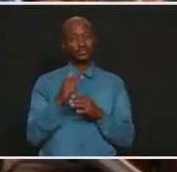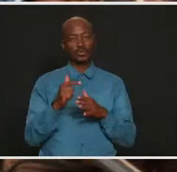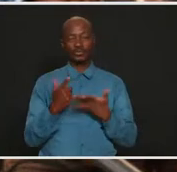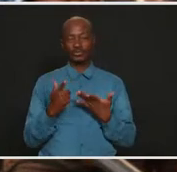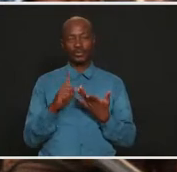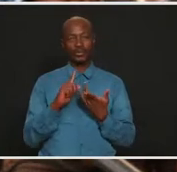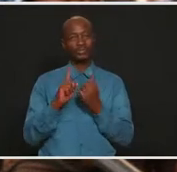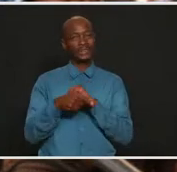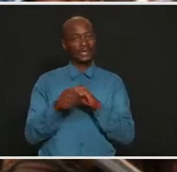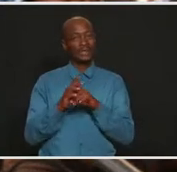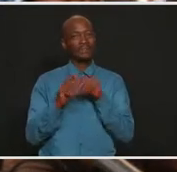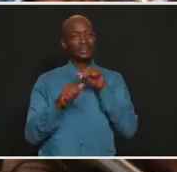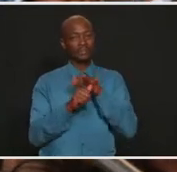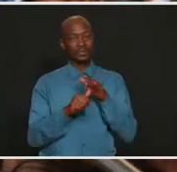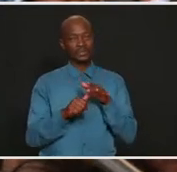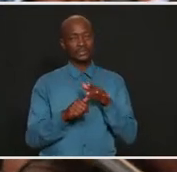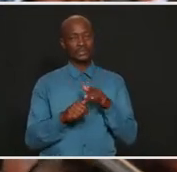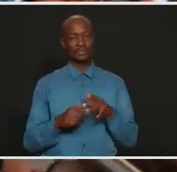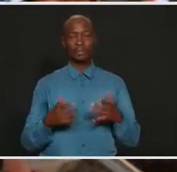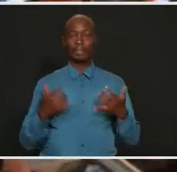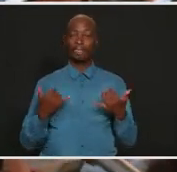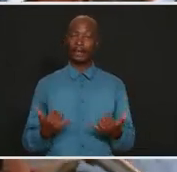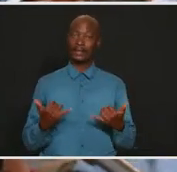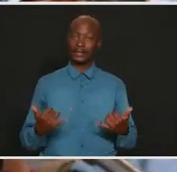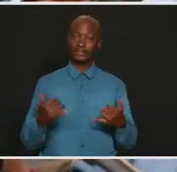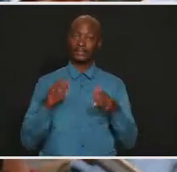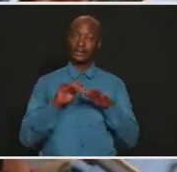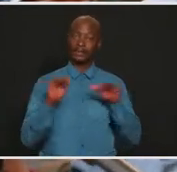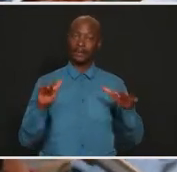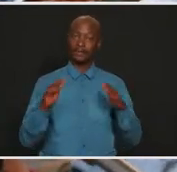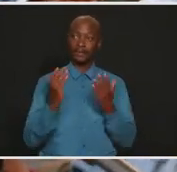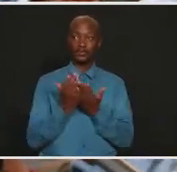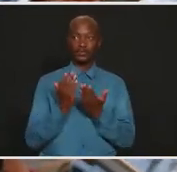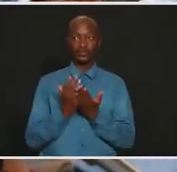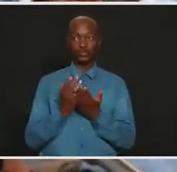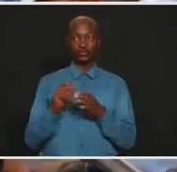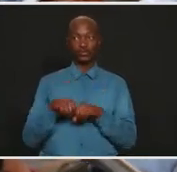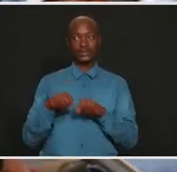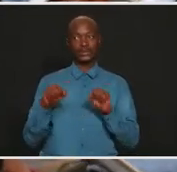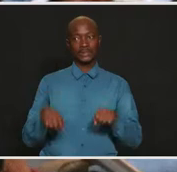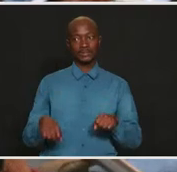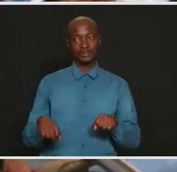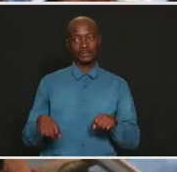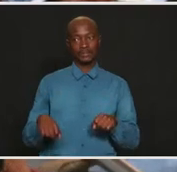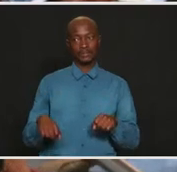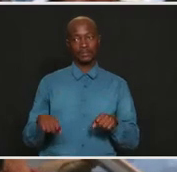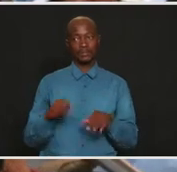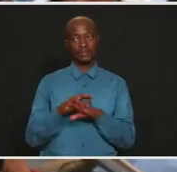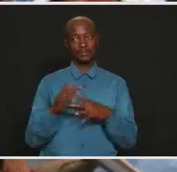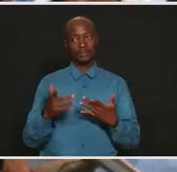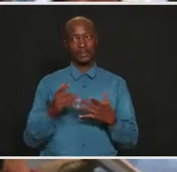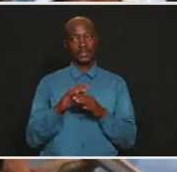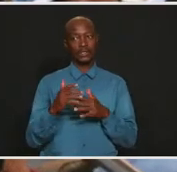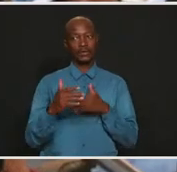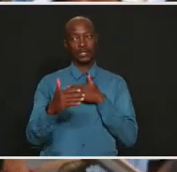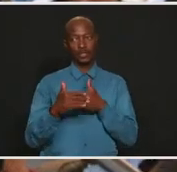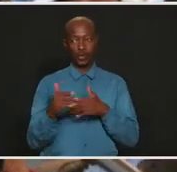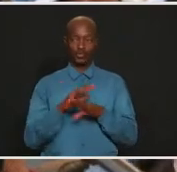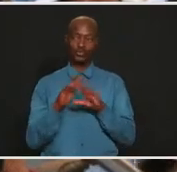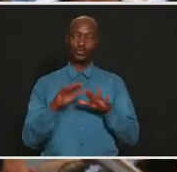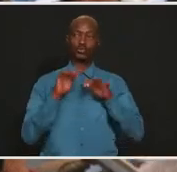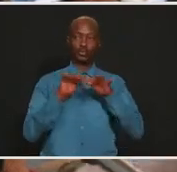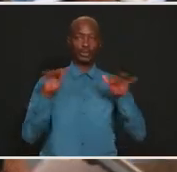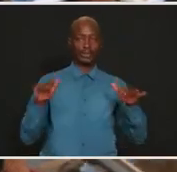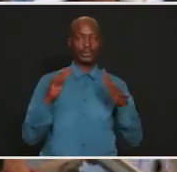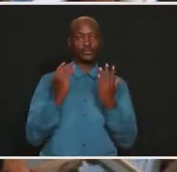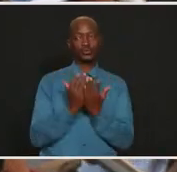currently the public school system is overwhelmed great Arts great ones that don't get placed in public school because